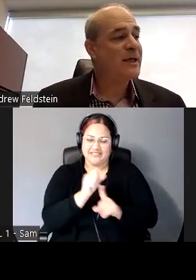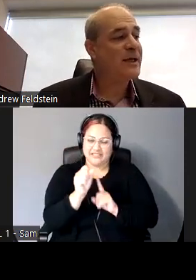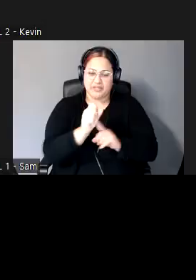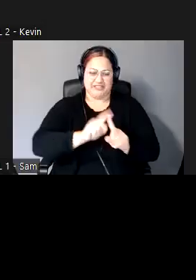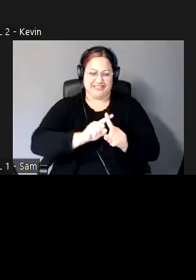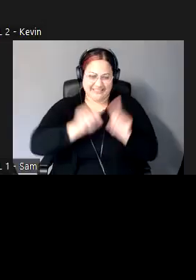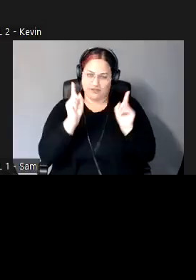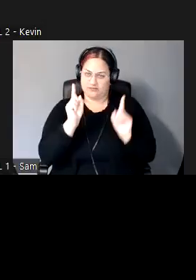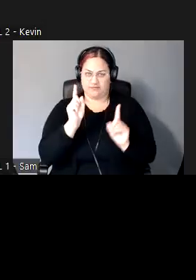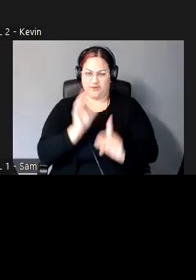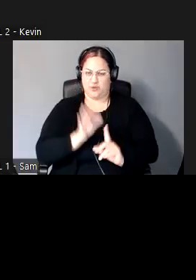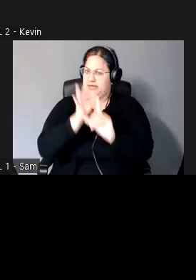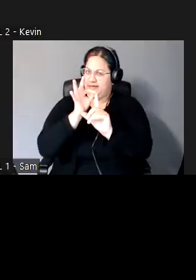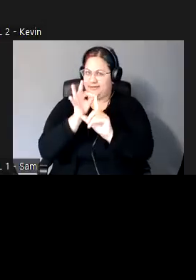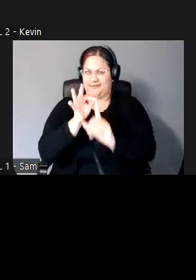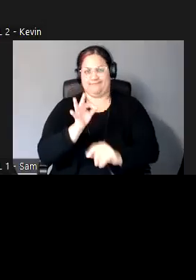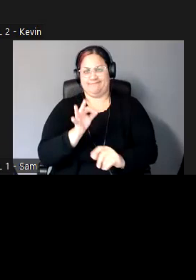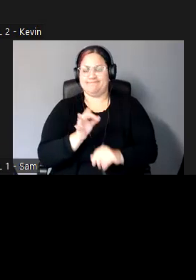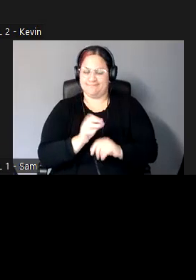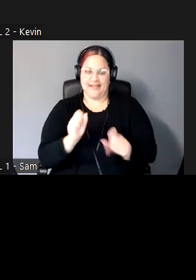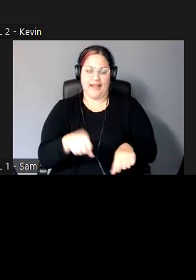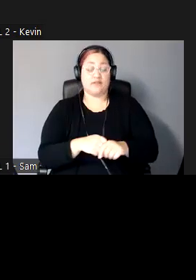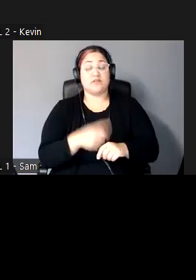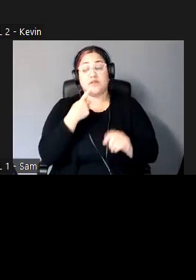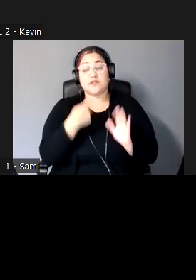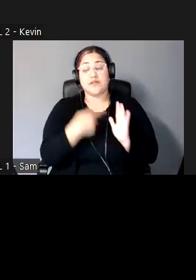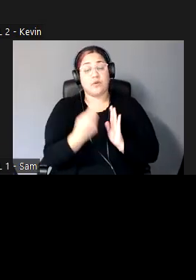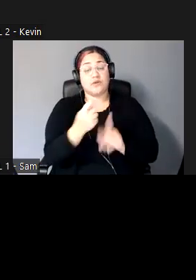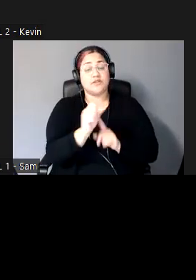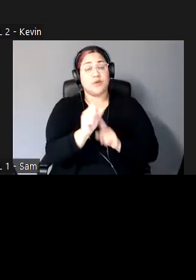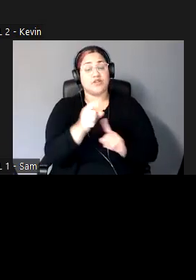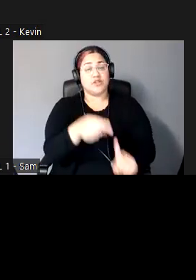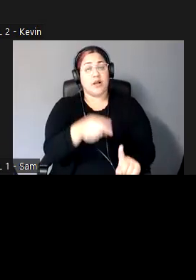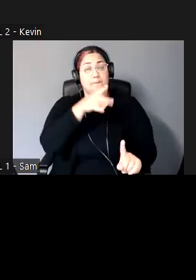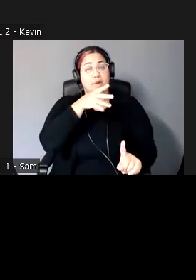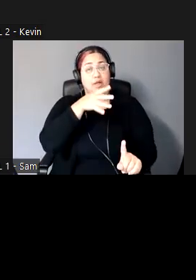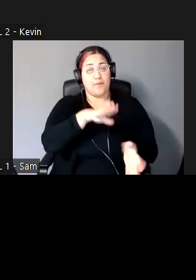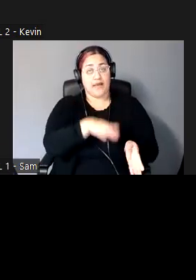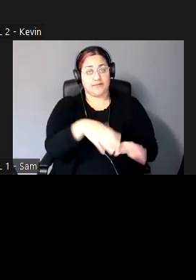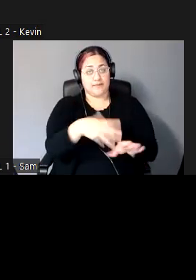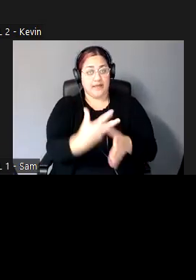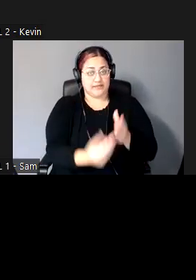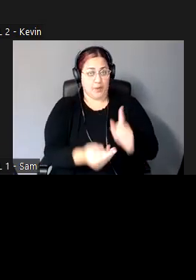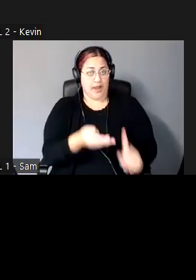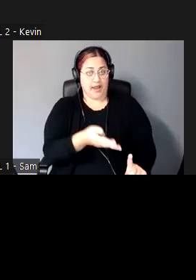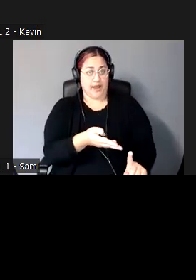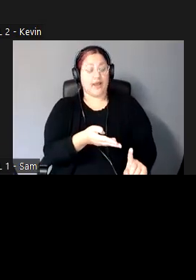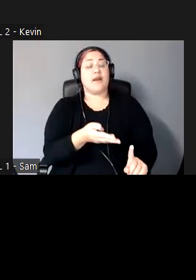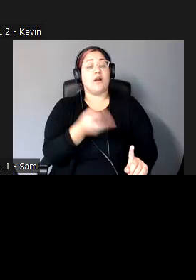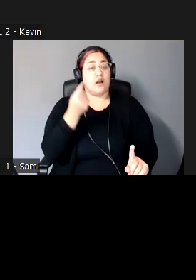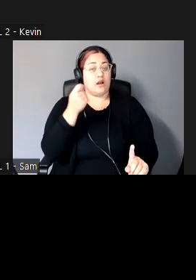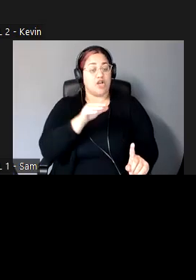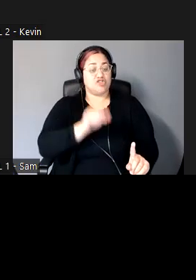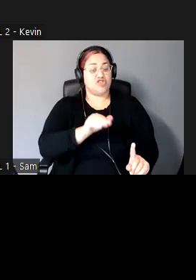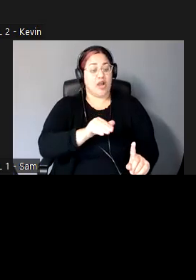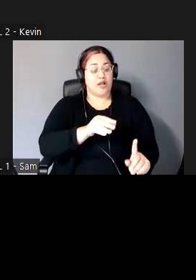one case here where the mother passed away and the child had been living their first 12 years at the grandparents' home